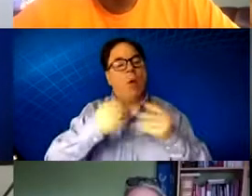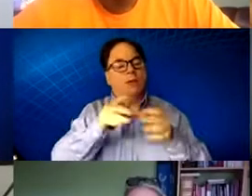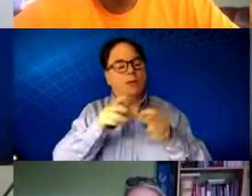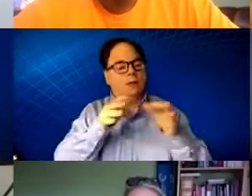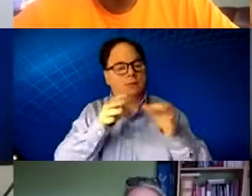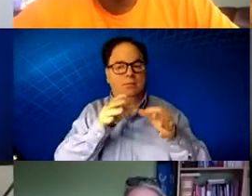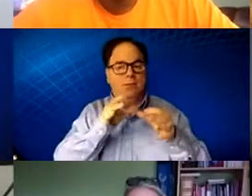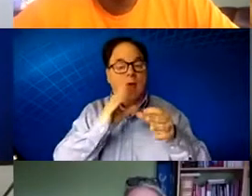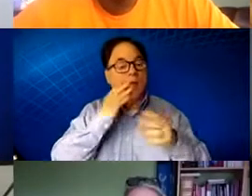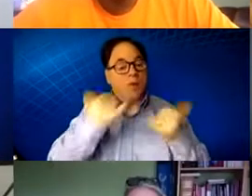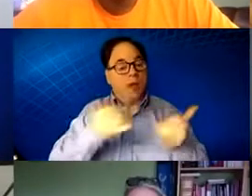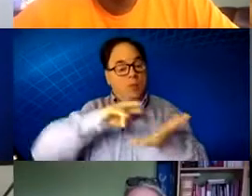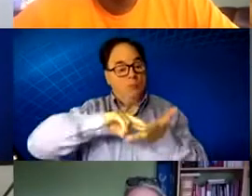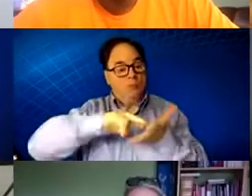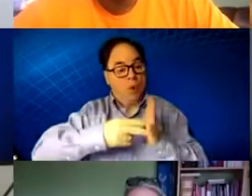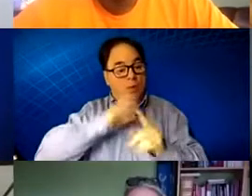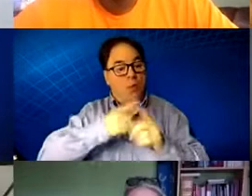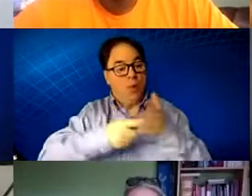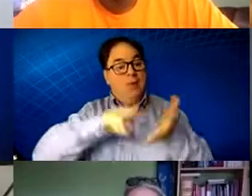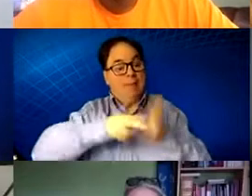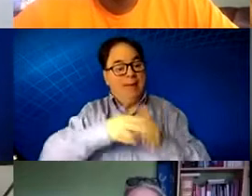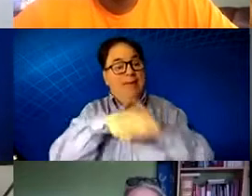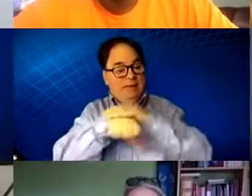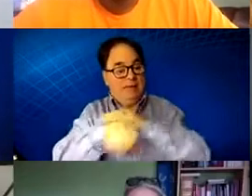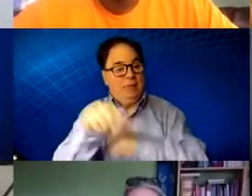So going back to